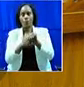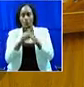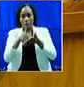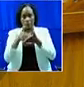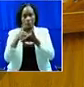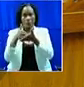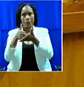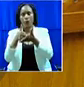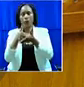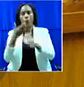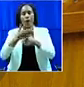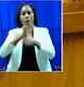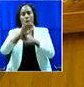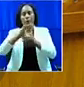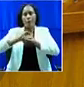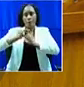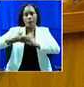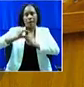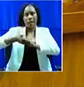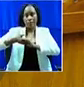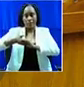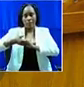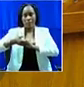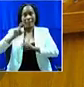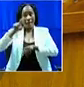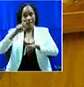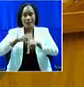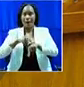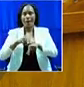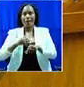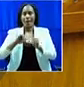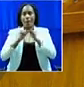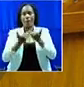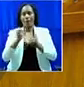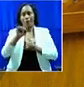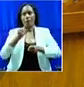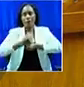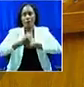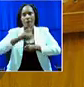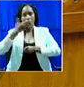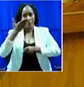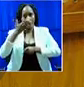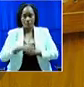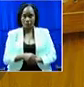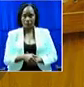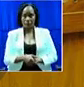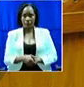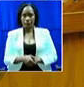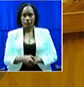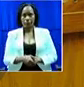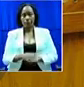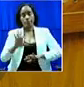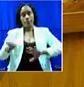jobs even while companies were not able to operate. In addition to